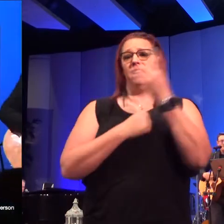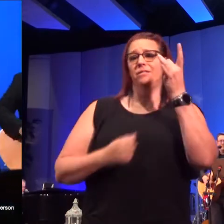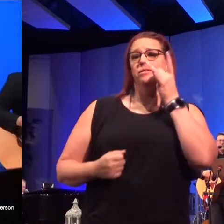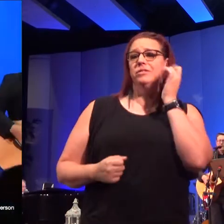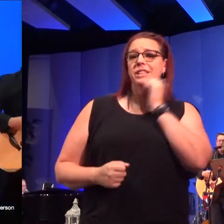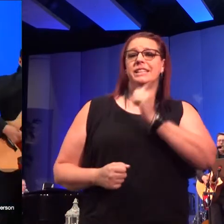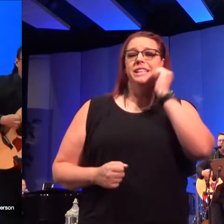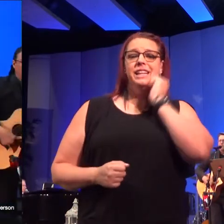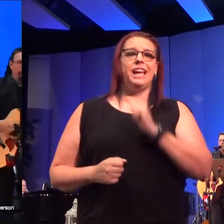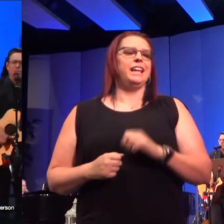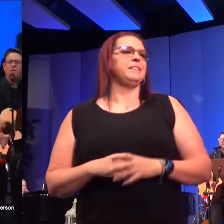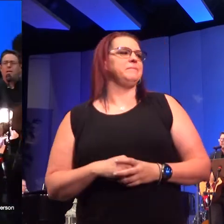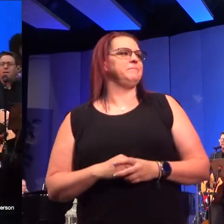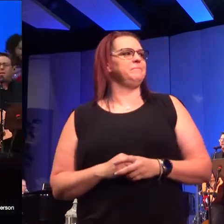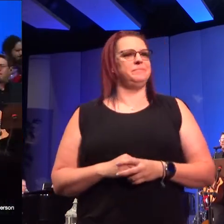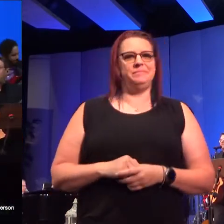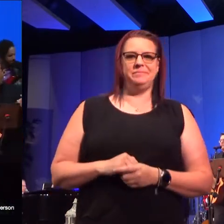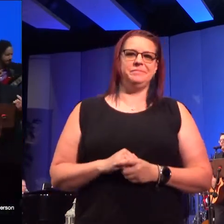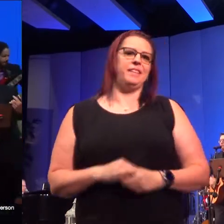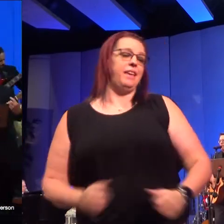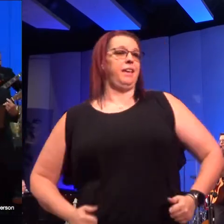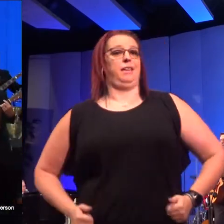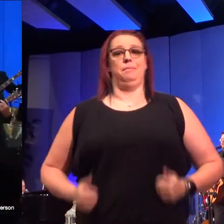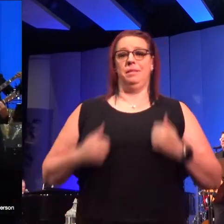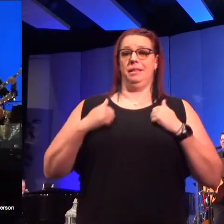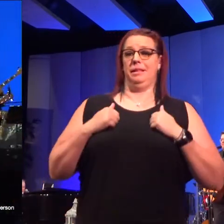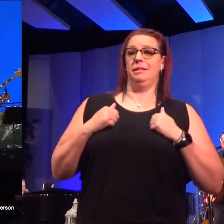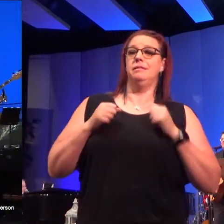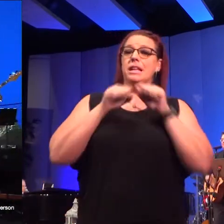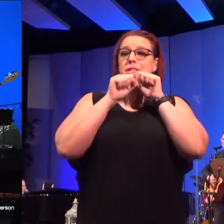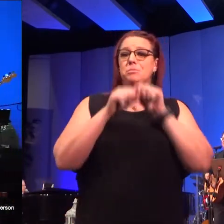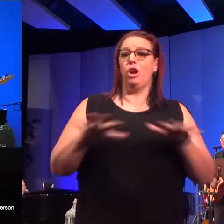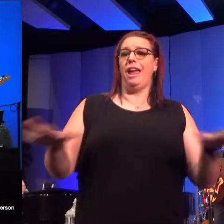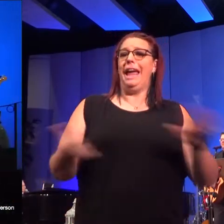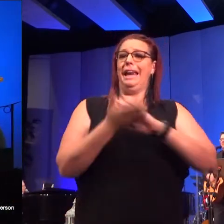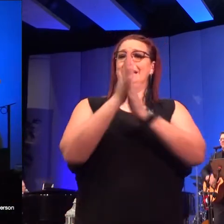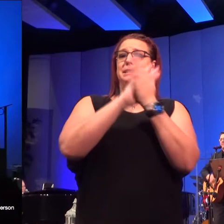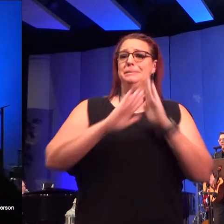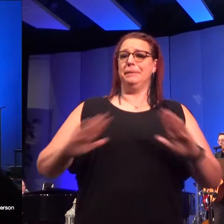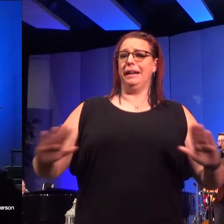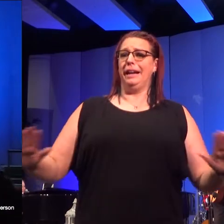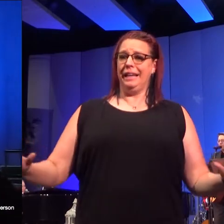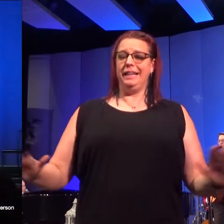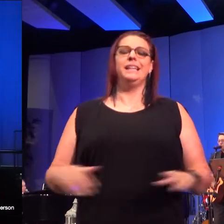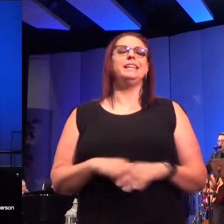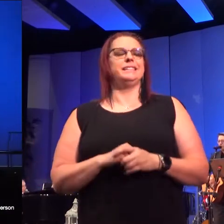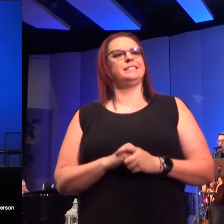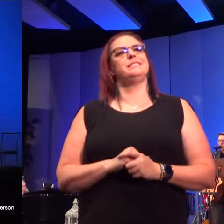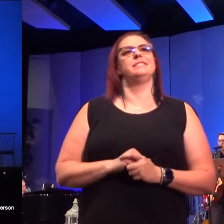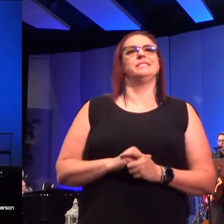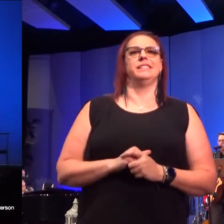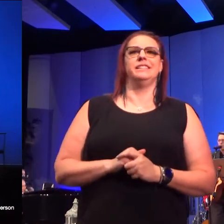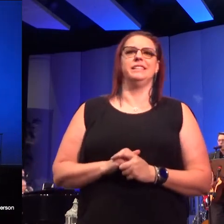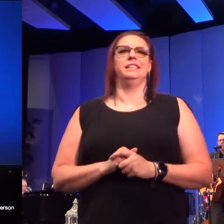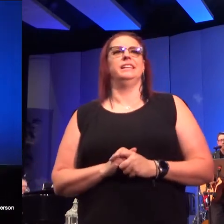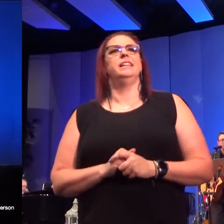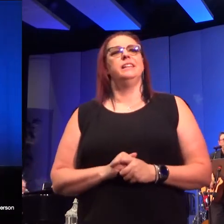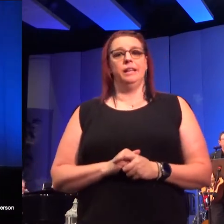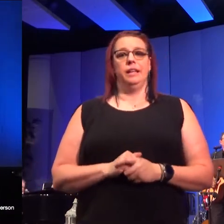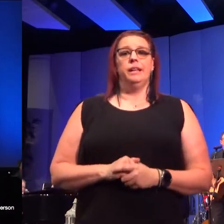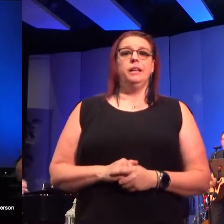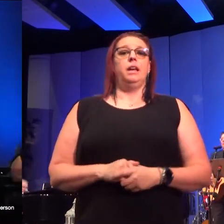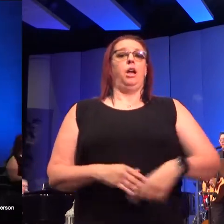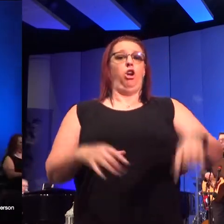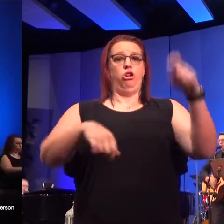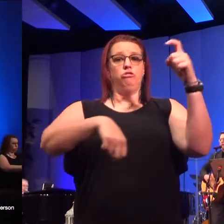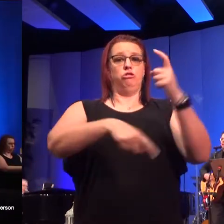love every day. I'm living love every day. Spreading peace along the way. Spreading peace along the way.